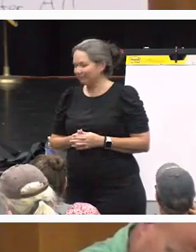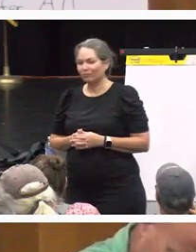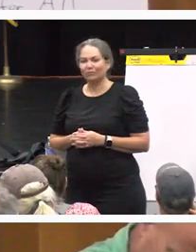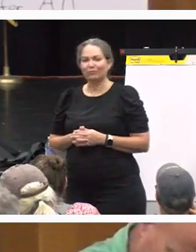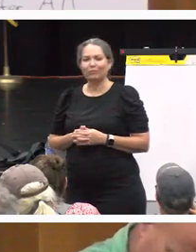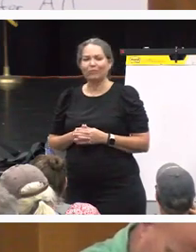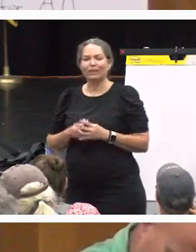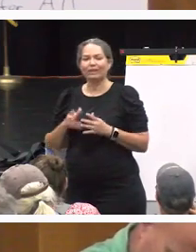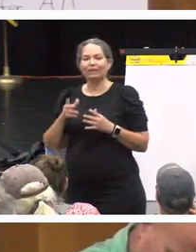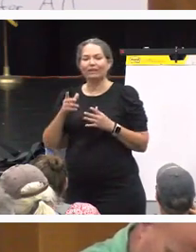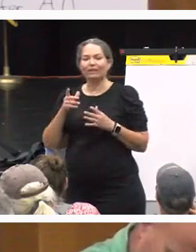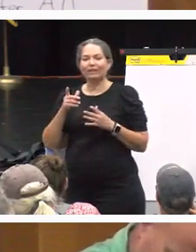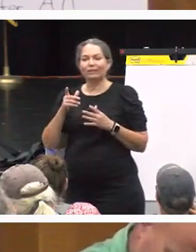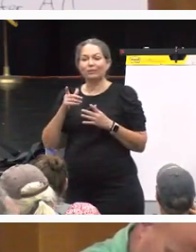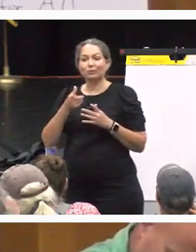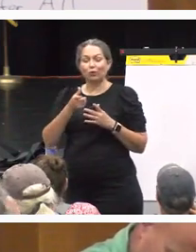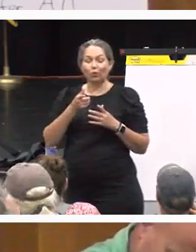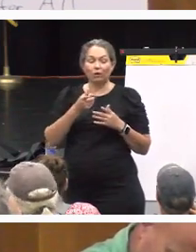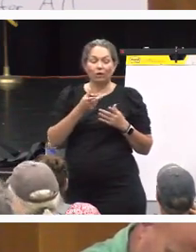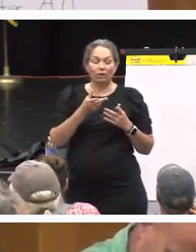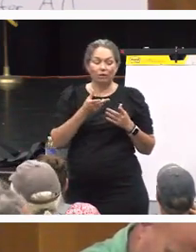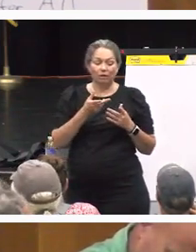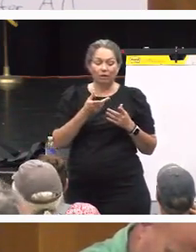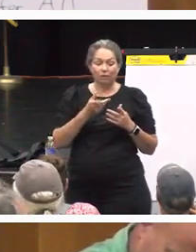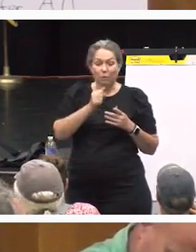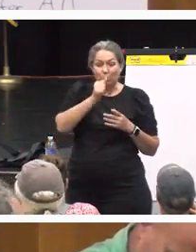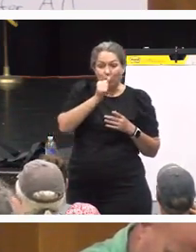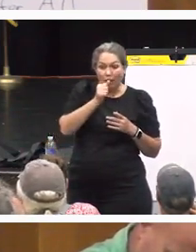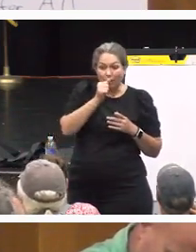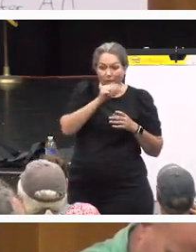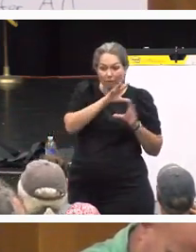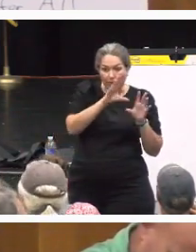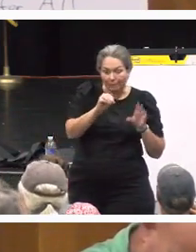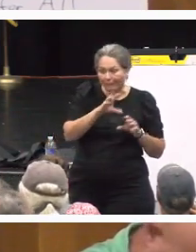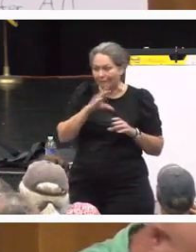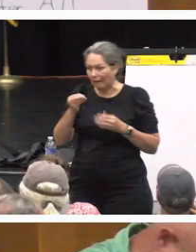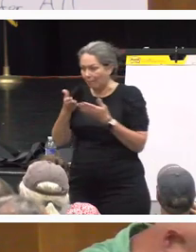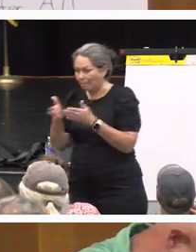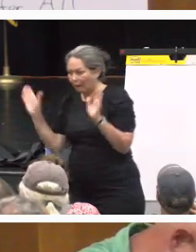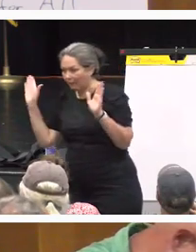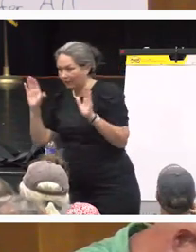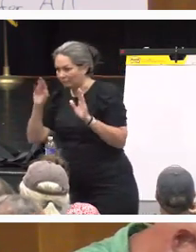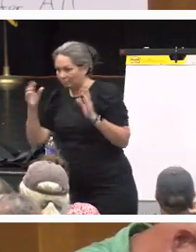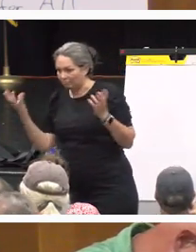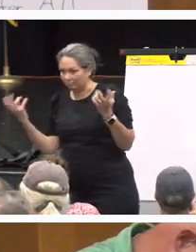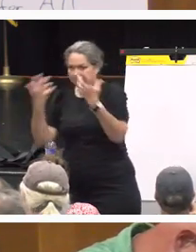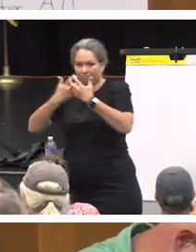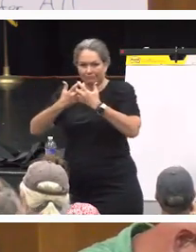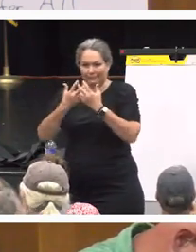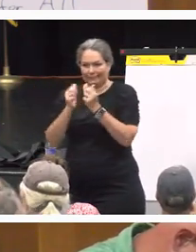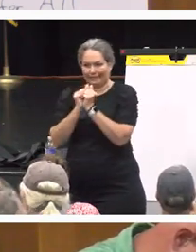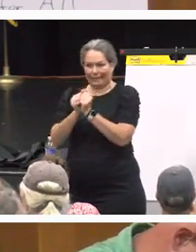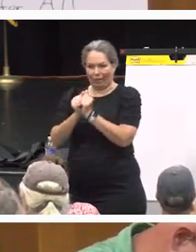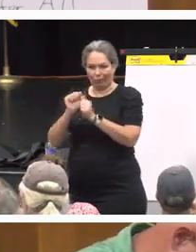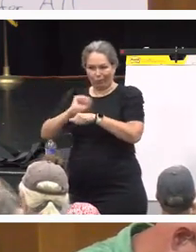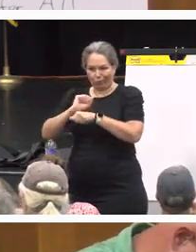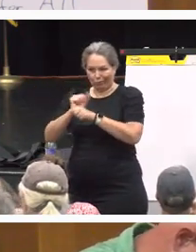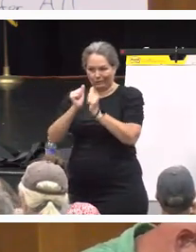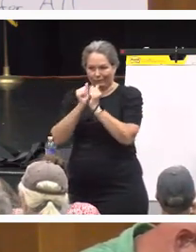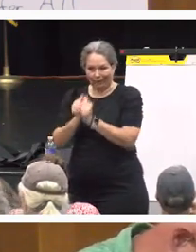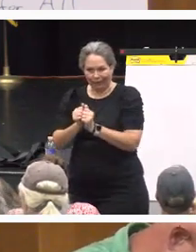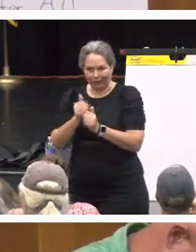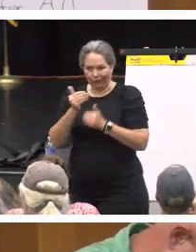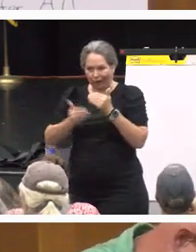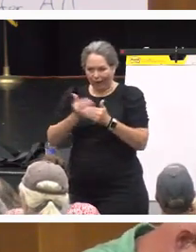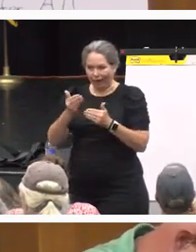To link and coordinate public efforts and private sector groups and what downtown's doing and what people are doing and all the